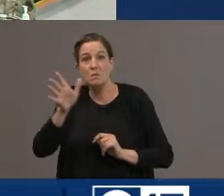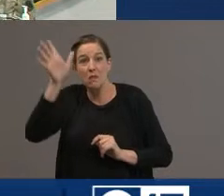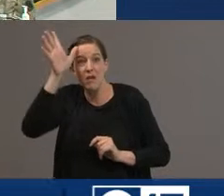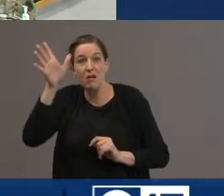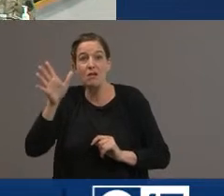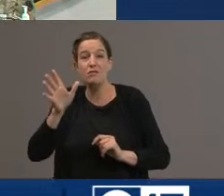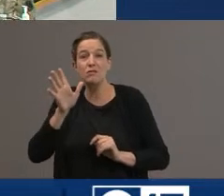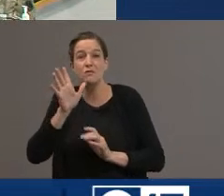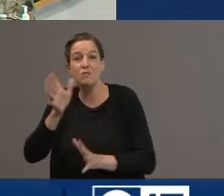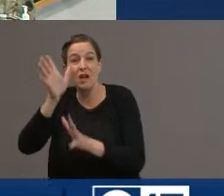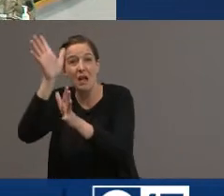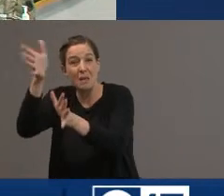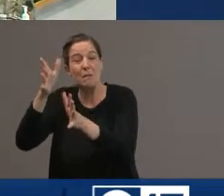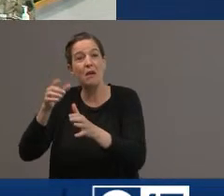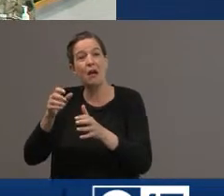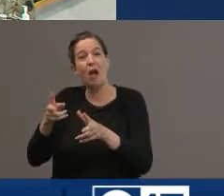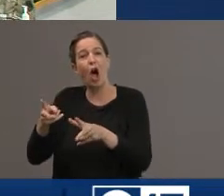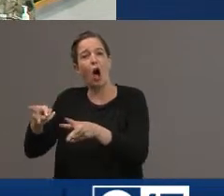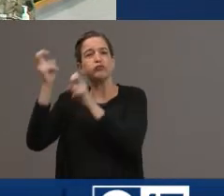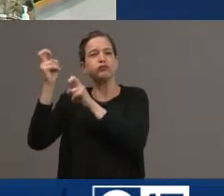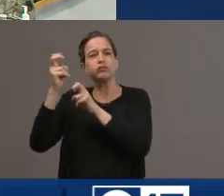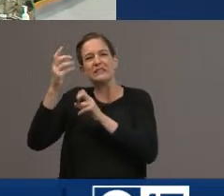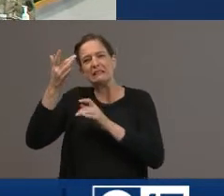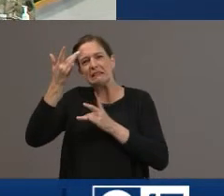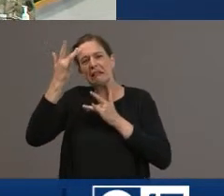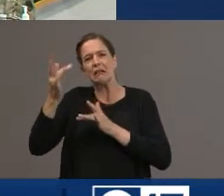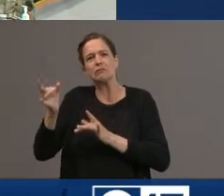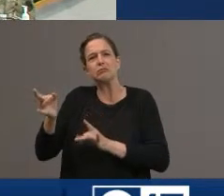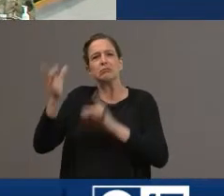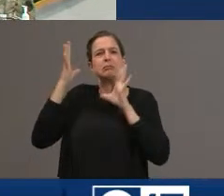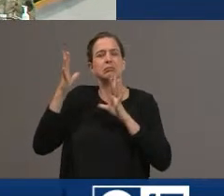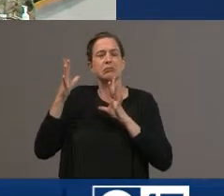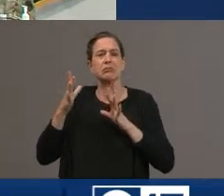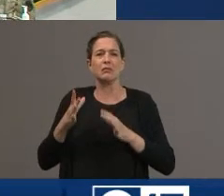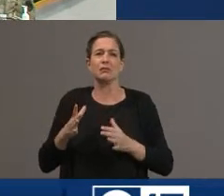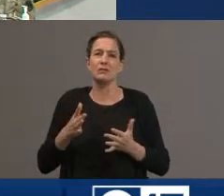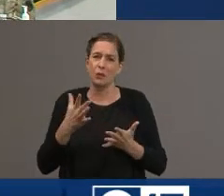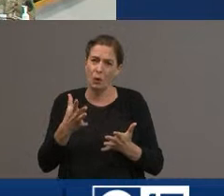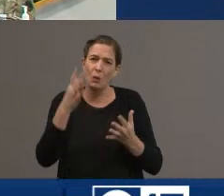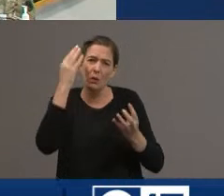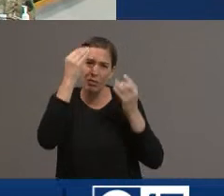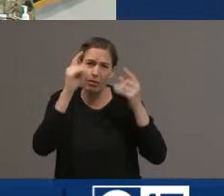spread of this and reducing the risk.